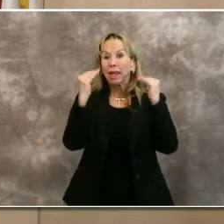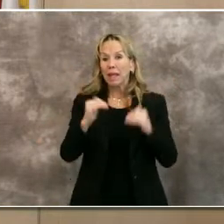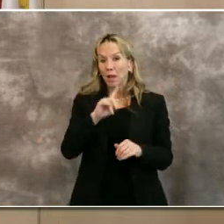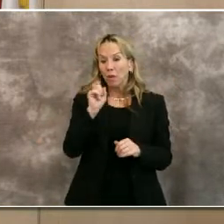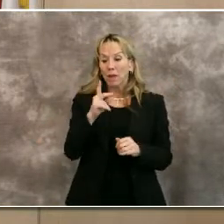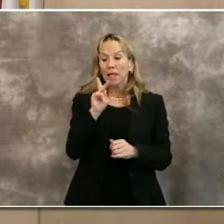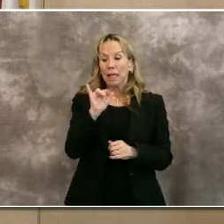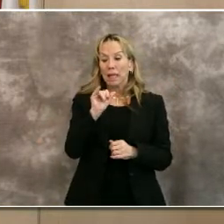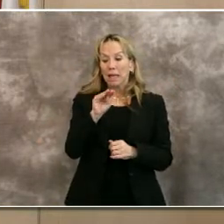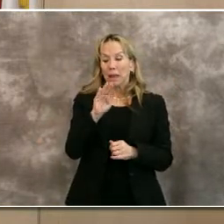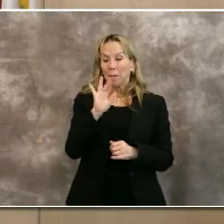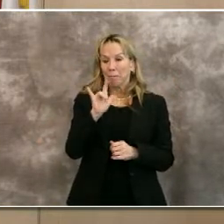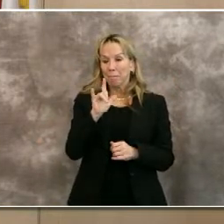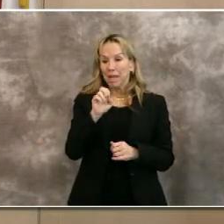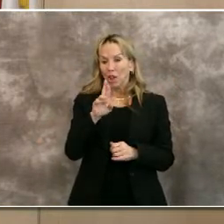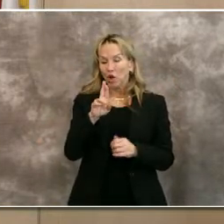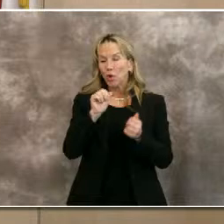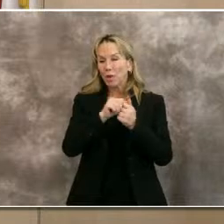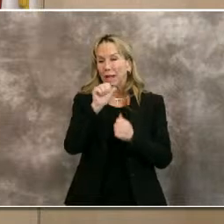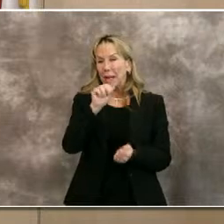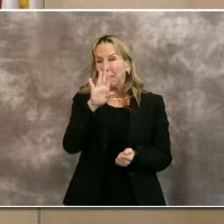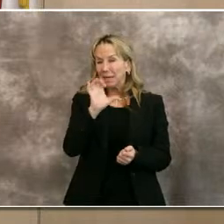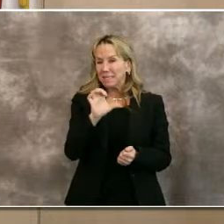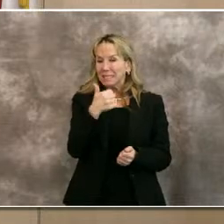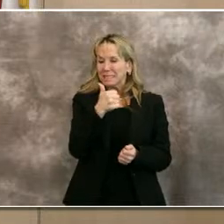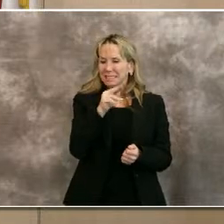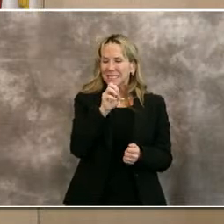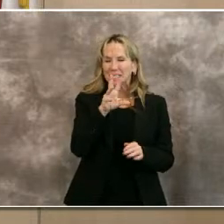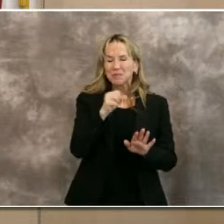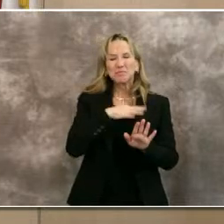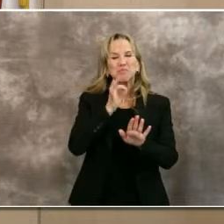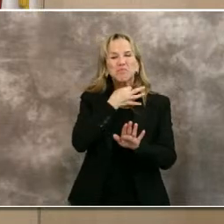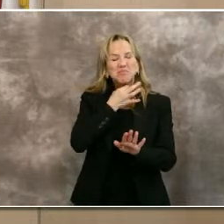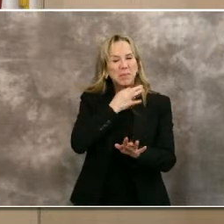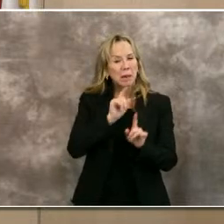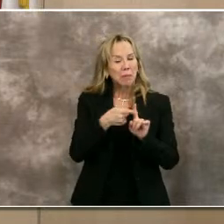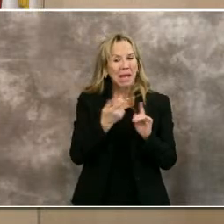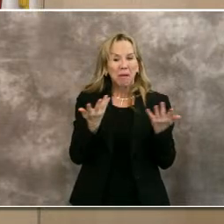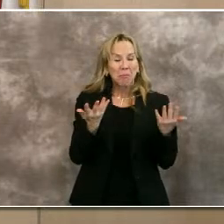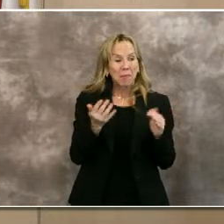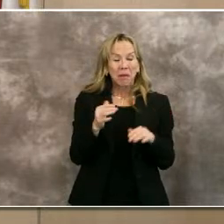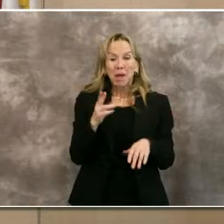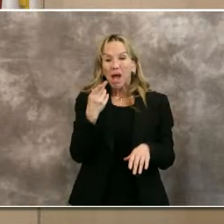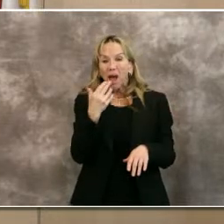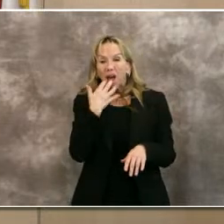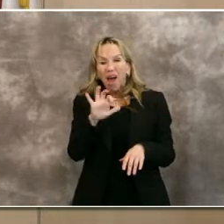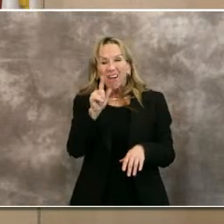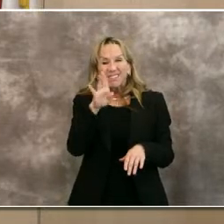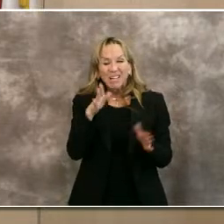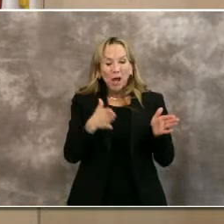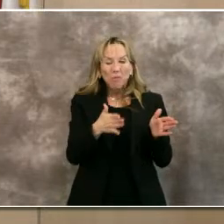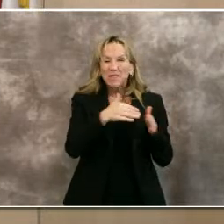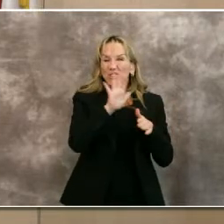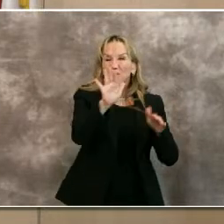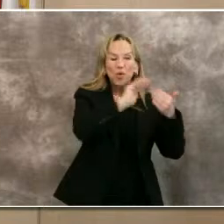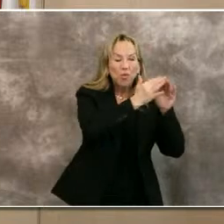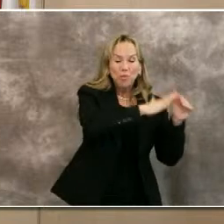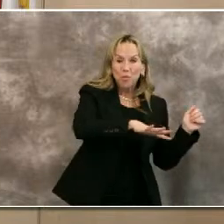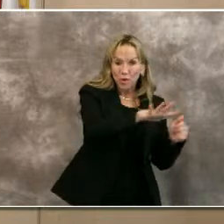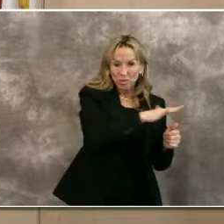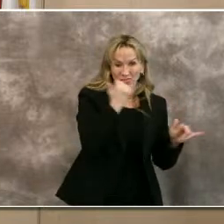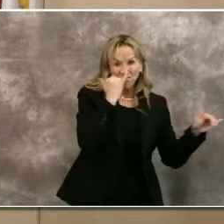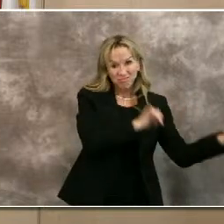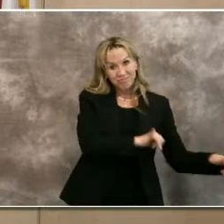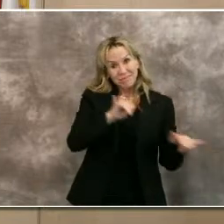with ABC 10 News. Do community hot tubs fall in the same category as pools, and how long do pools have to operate at